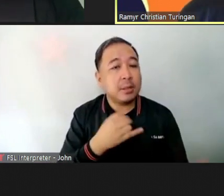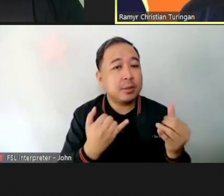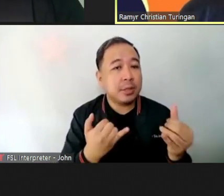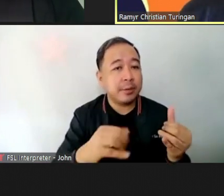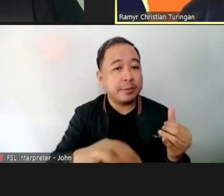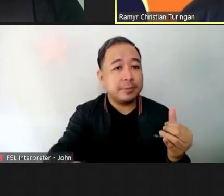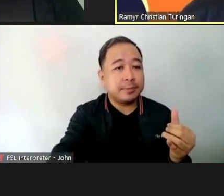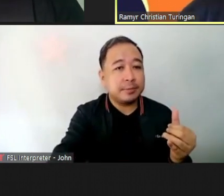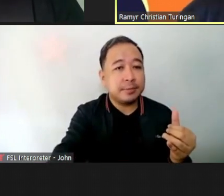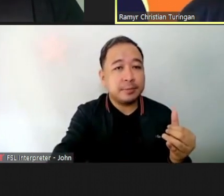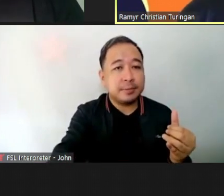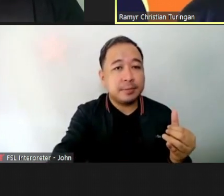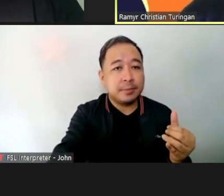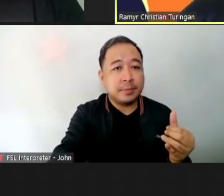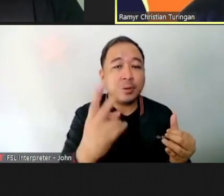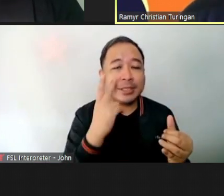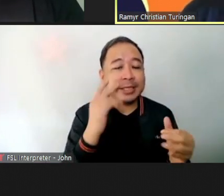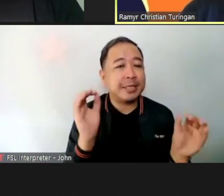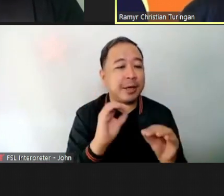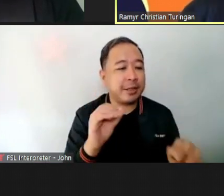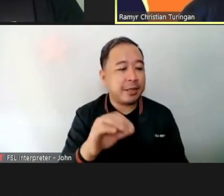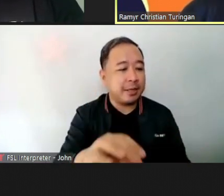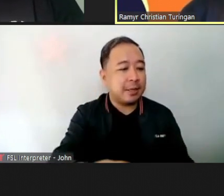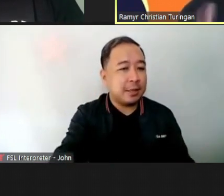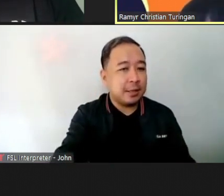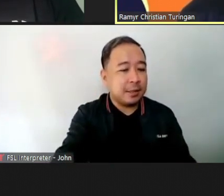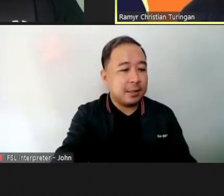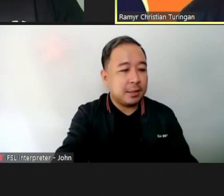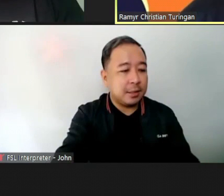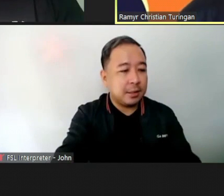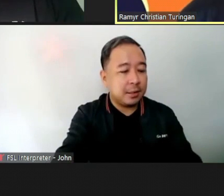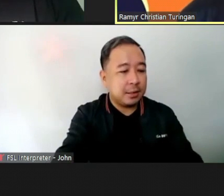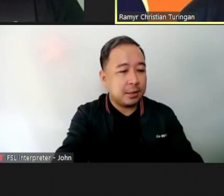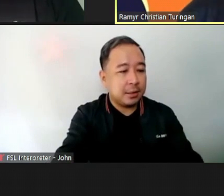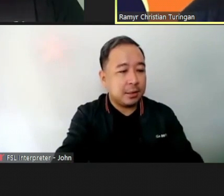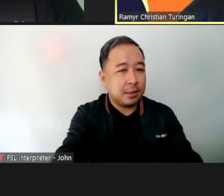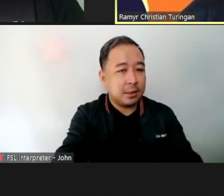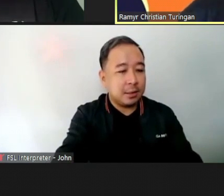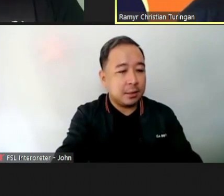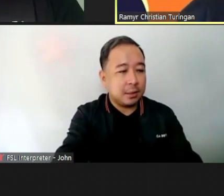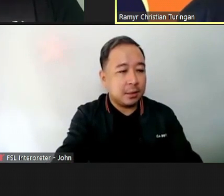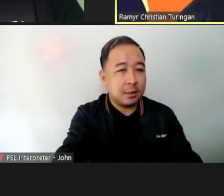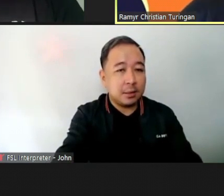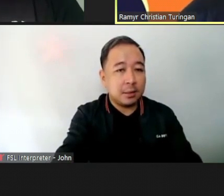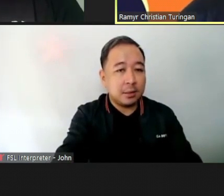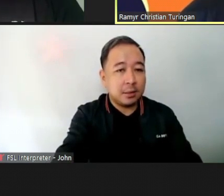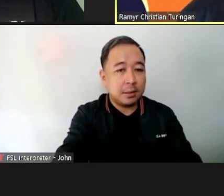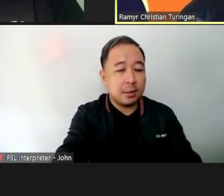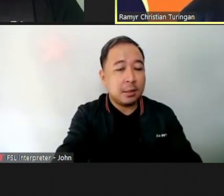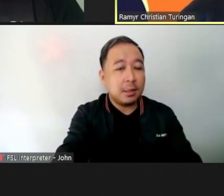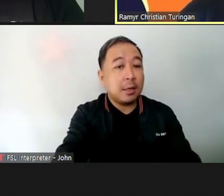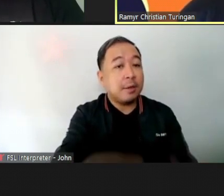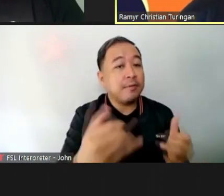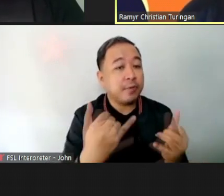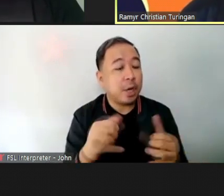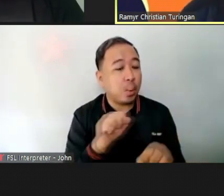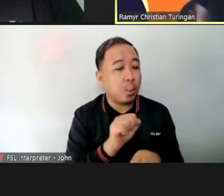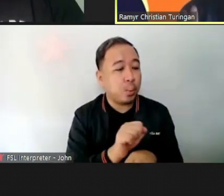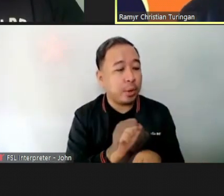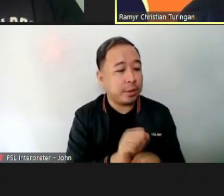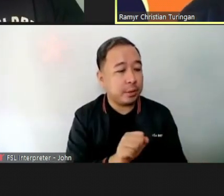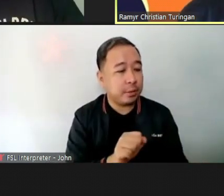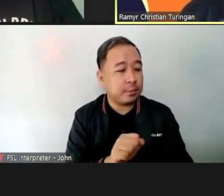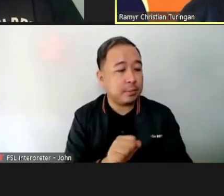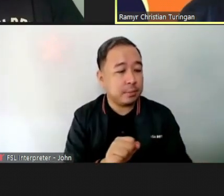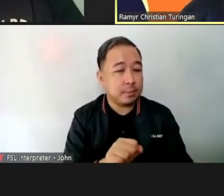that nothing is impossible. Nothing is not feasible if we work together for our children, for